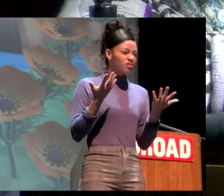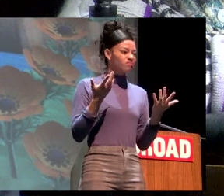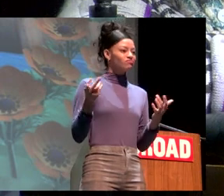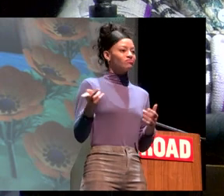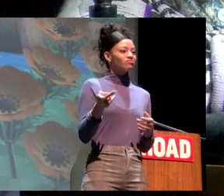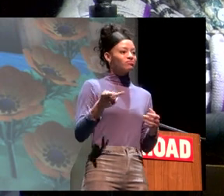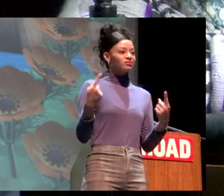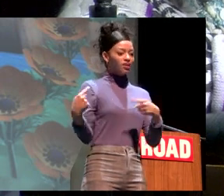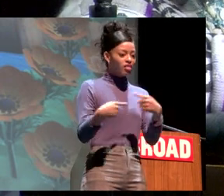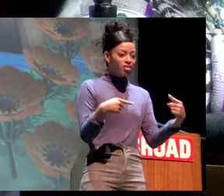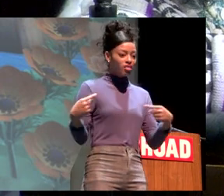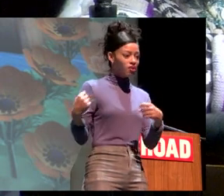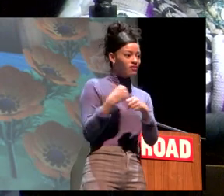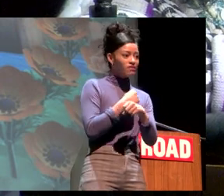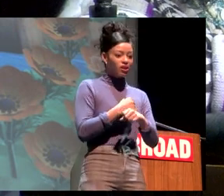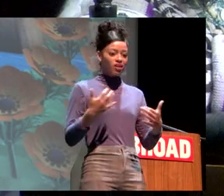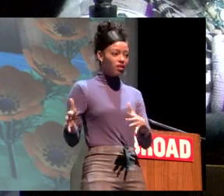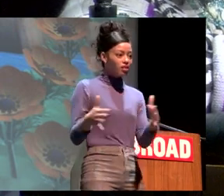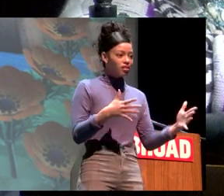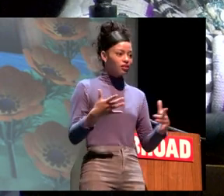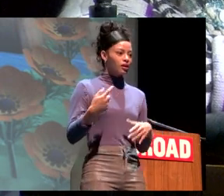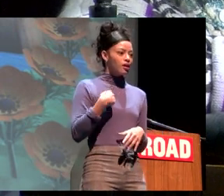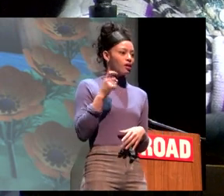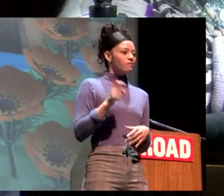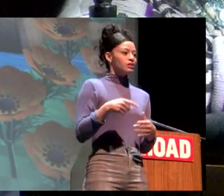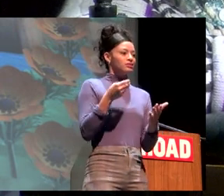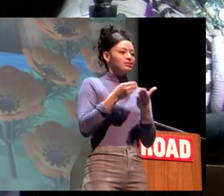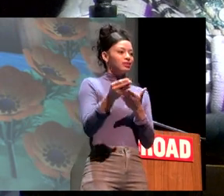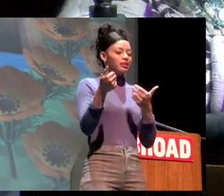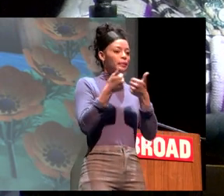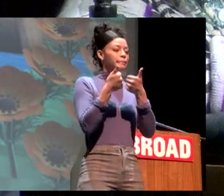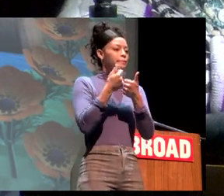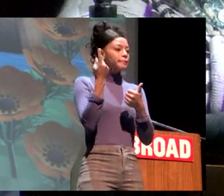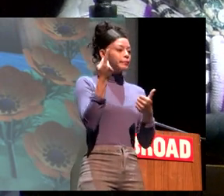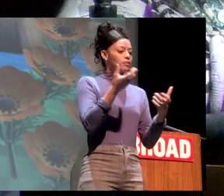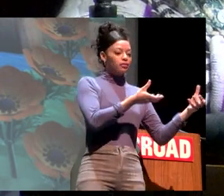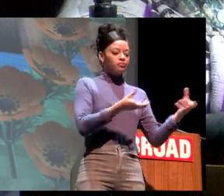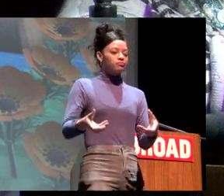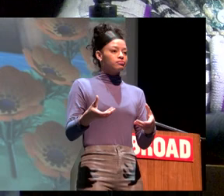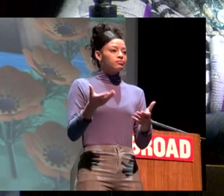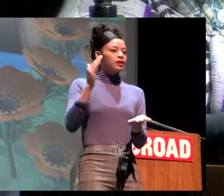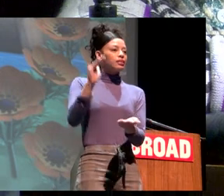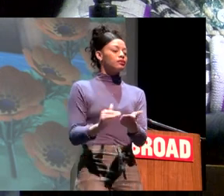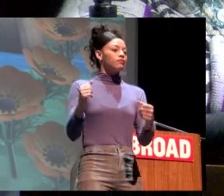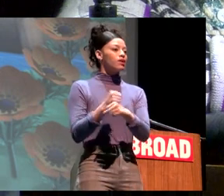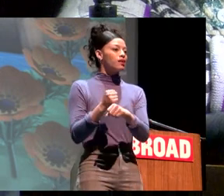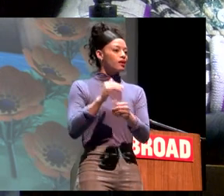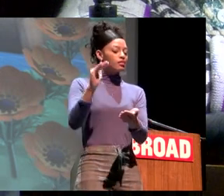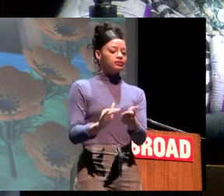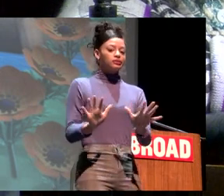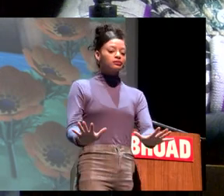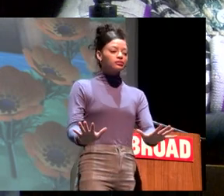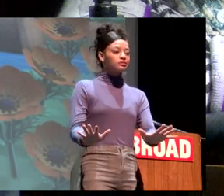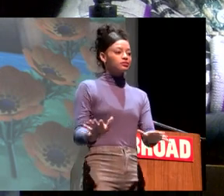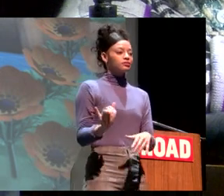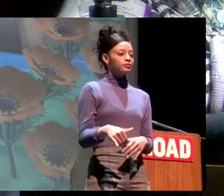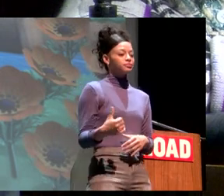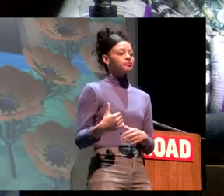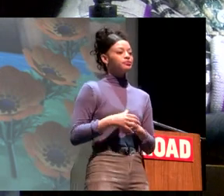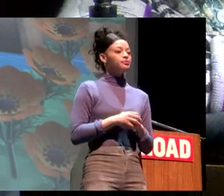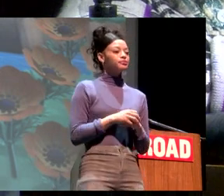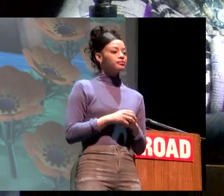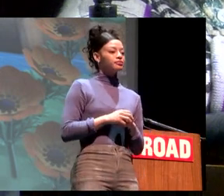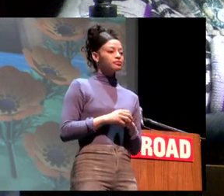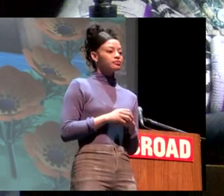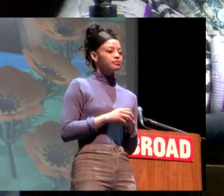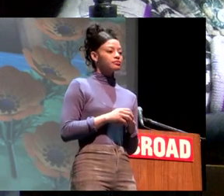give them something. So I bought a Nintendo Wii, one each to my children, and I installed Animal Crossing, and they